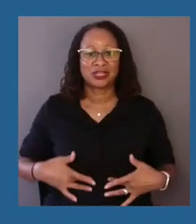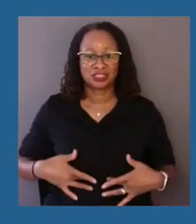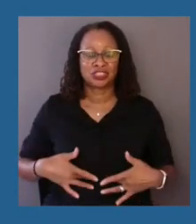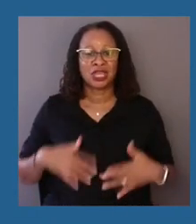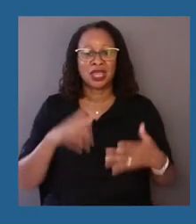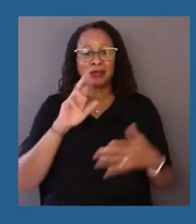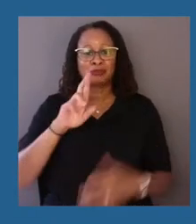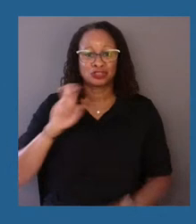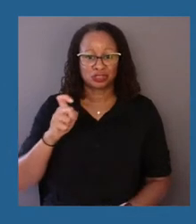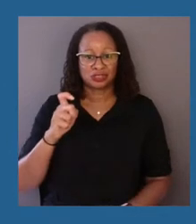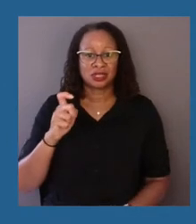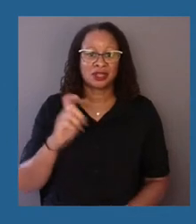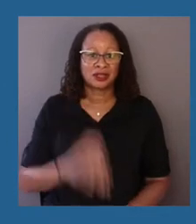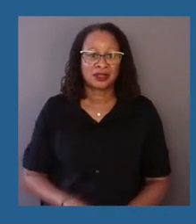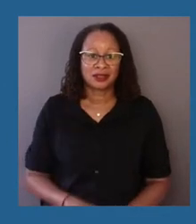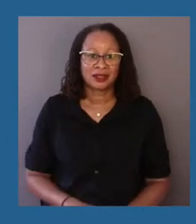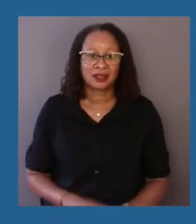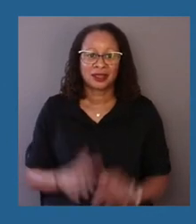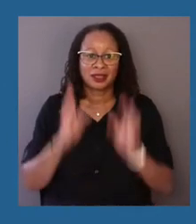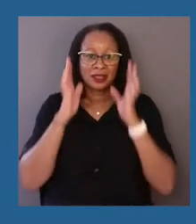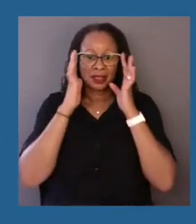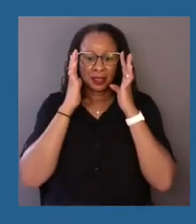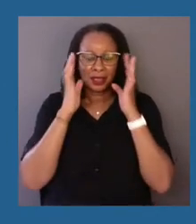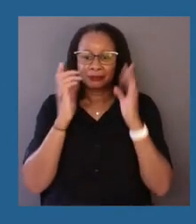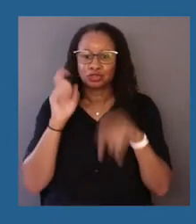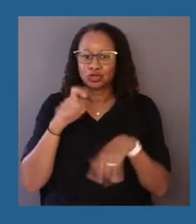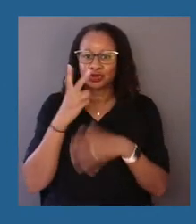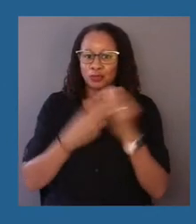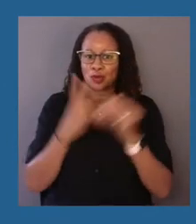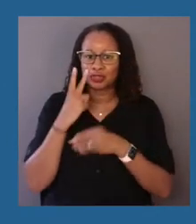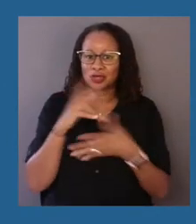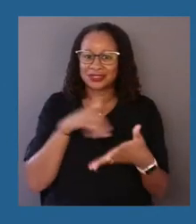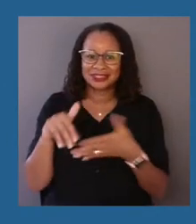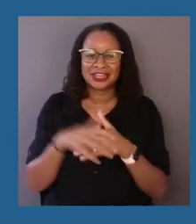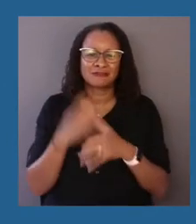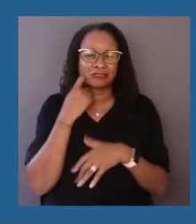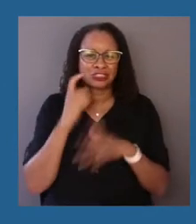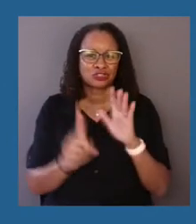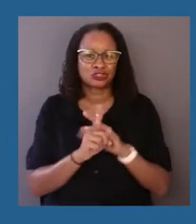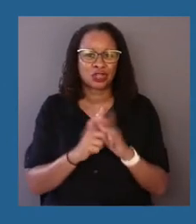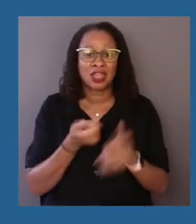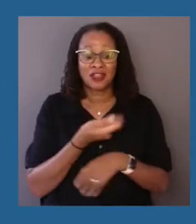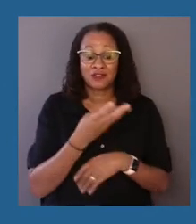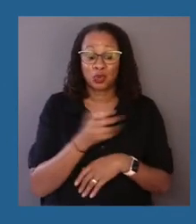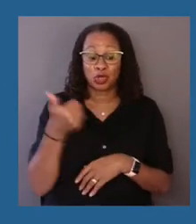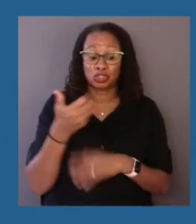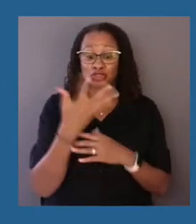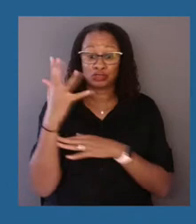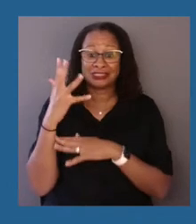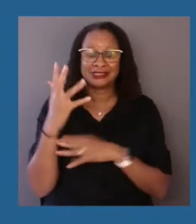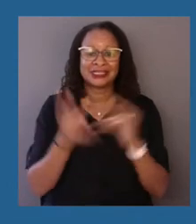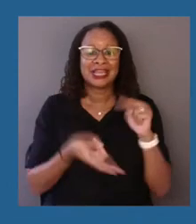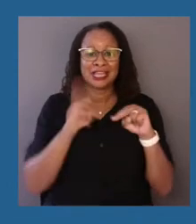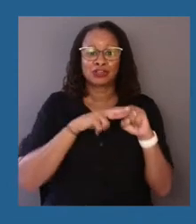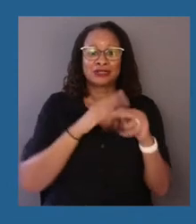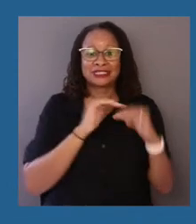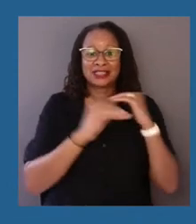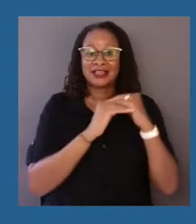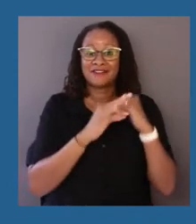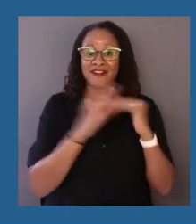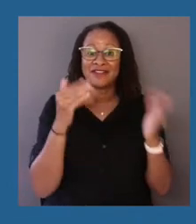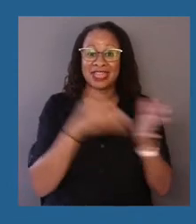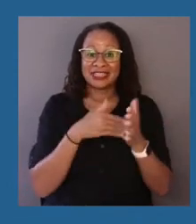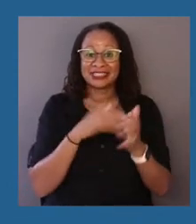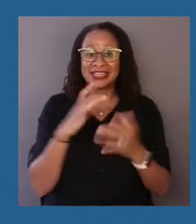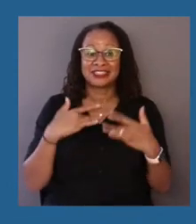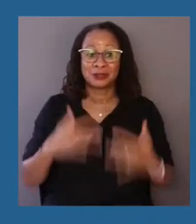fewer trees. I'm sure you both saw the study. It just came out recently, I believe. Fewer trees, higher level of antidepressant